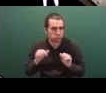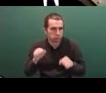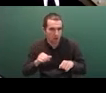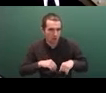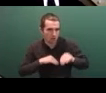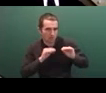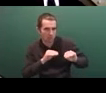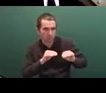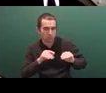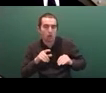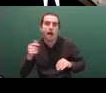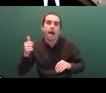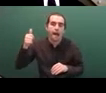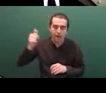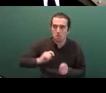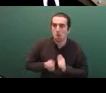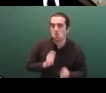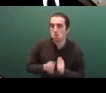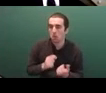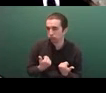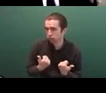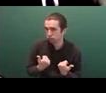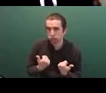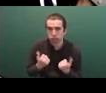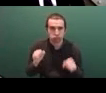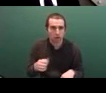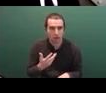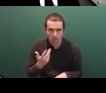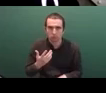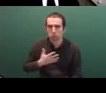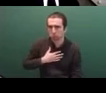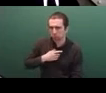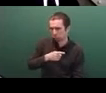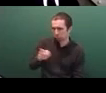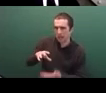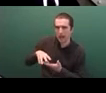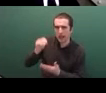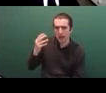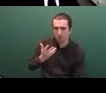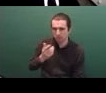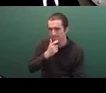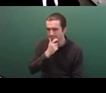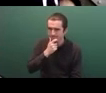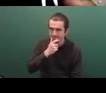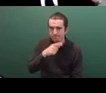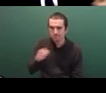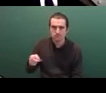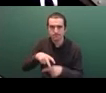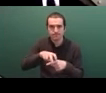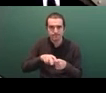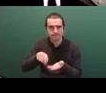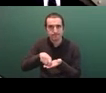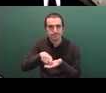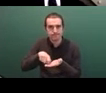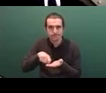they've actually got the point of the learning. A bit like some of the follow-up work that we're asking you to do, we're not going to give you a